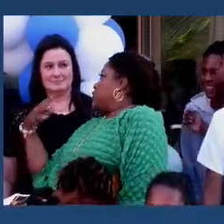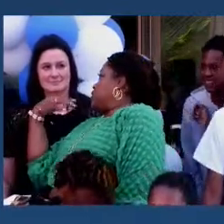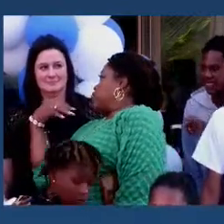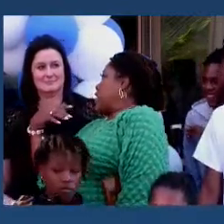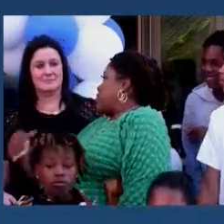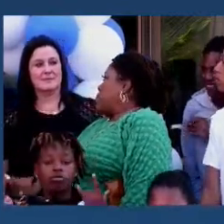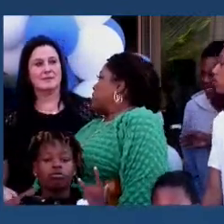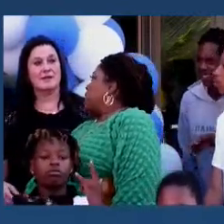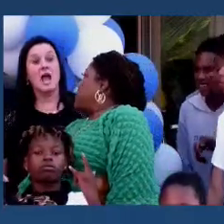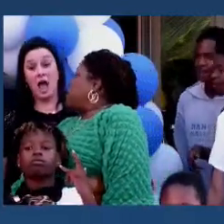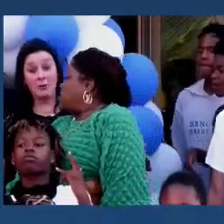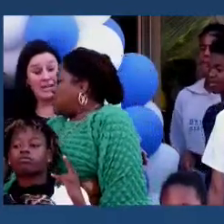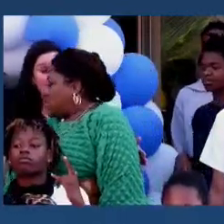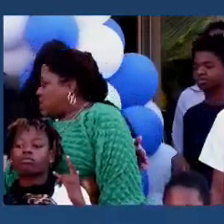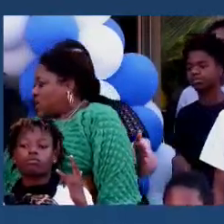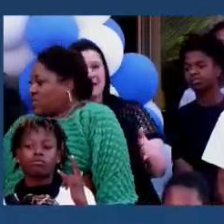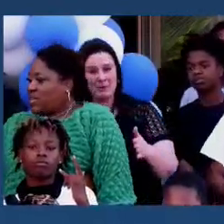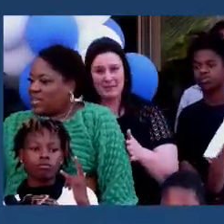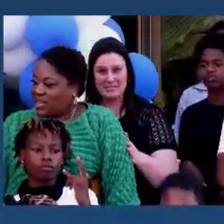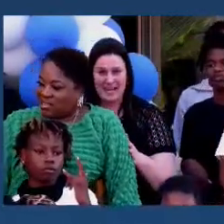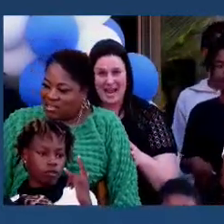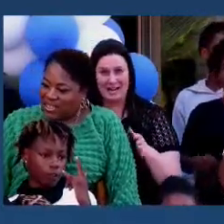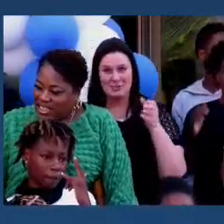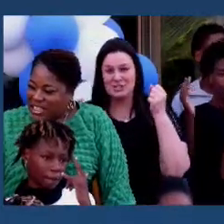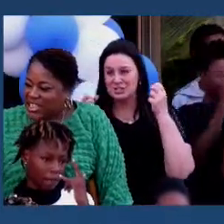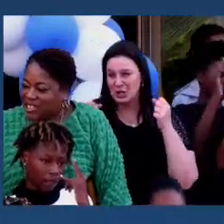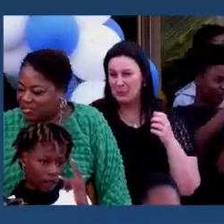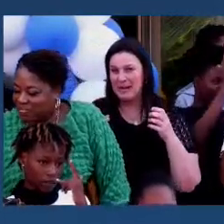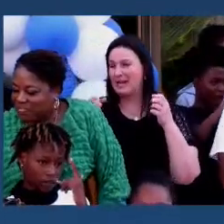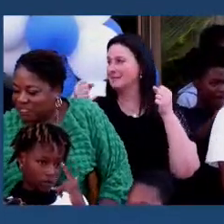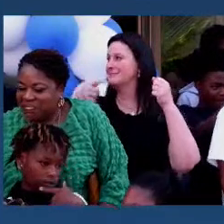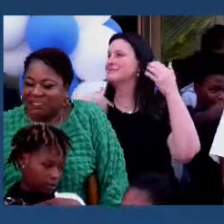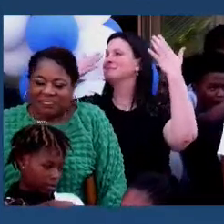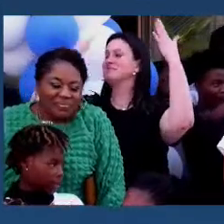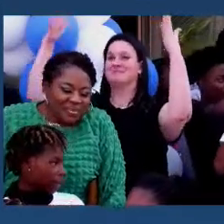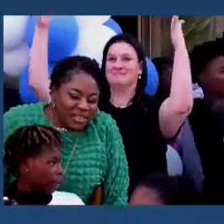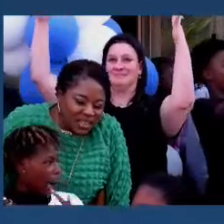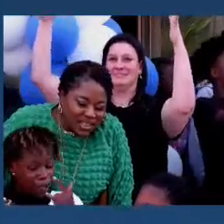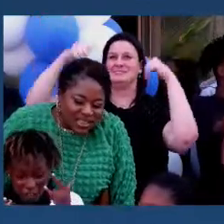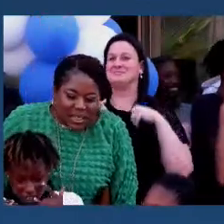All right, can we get one more round of applause before we get this ribbon cutting?